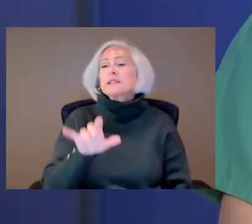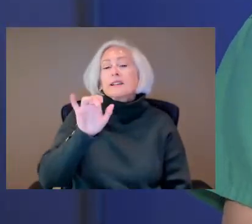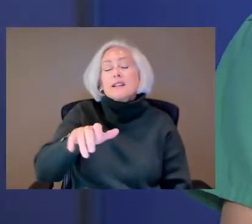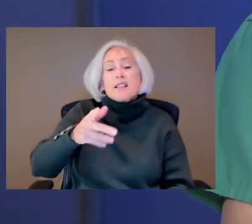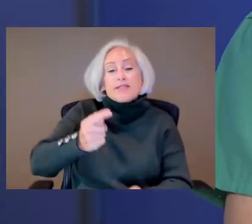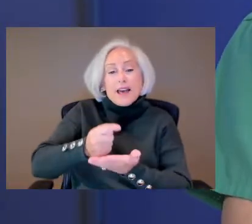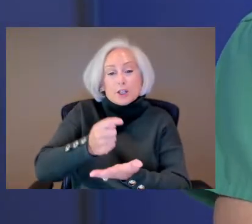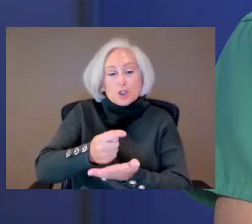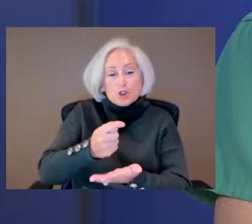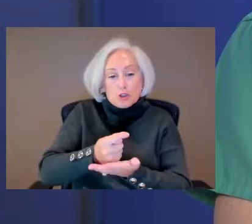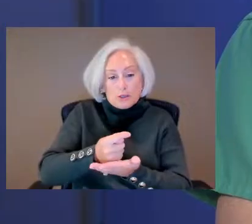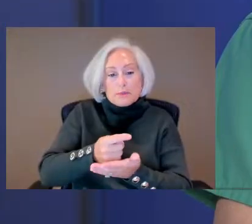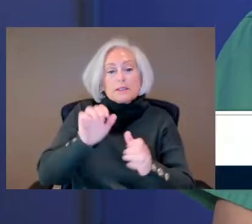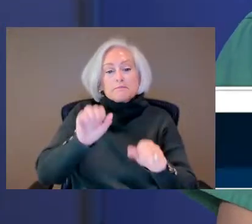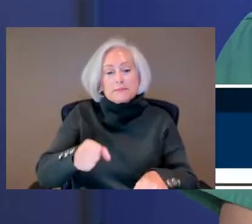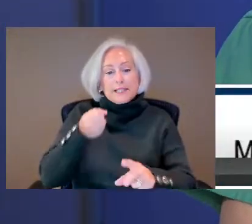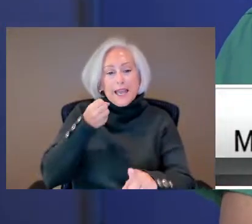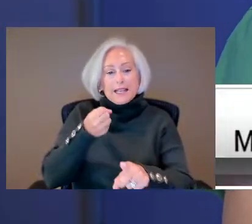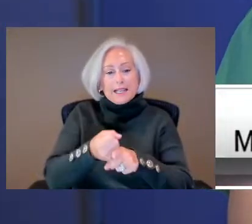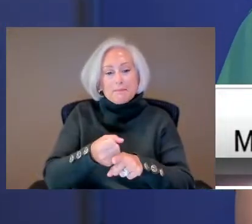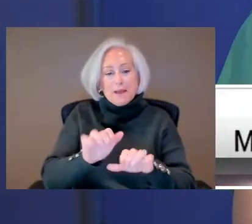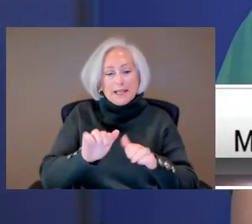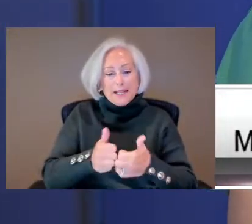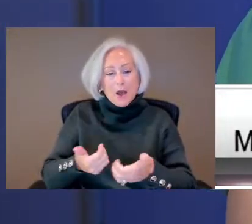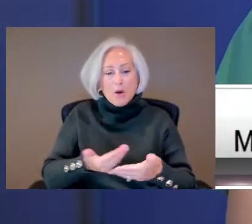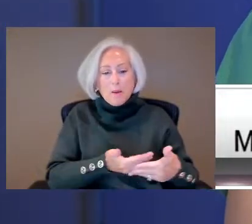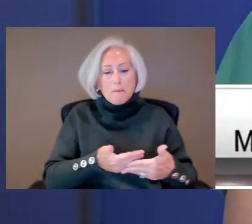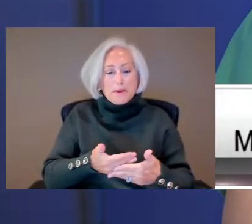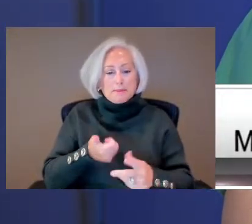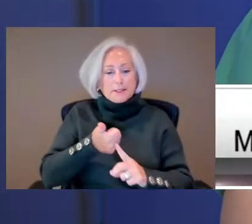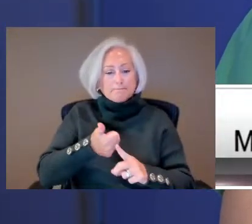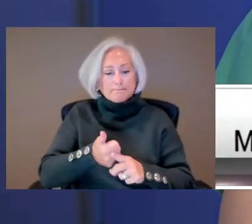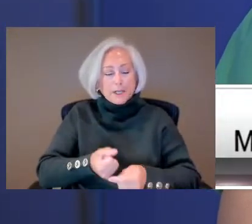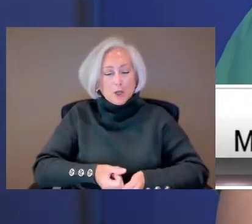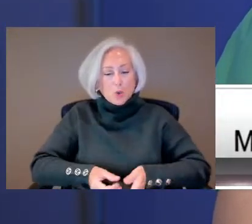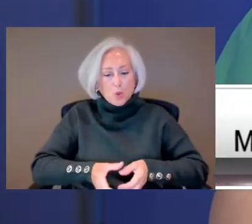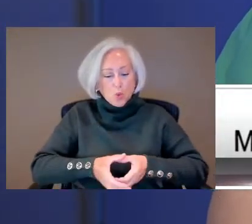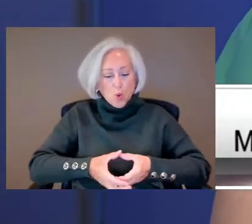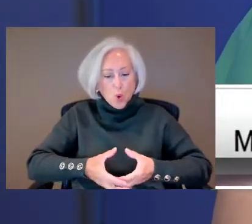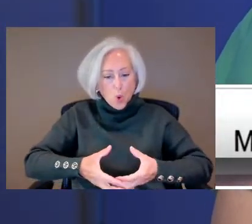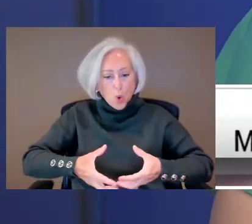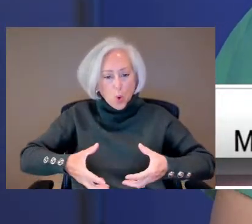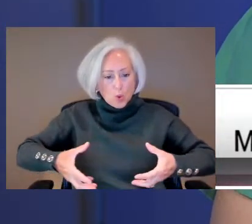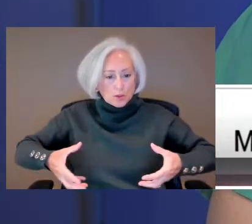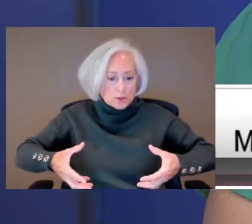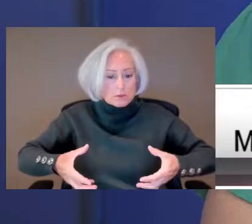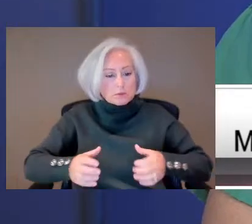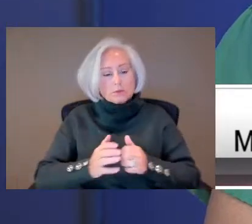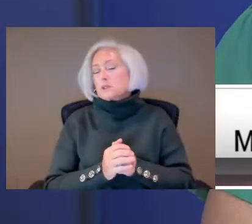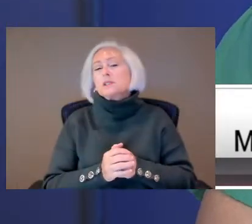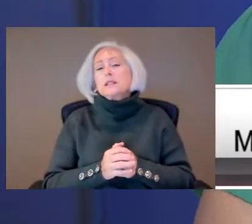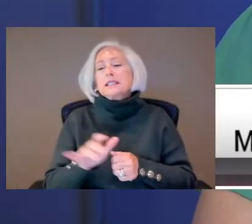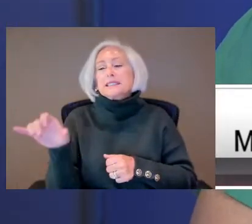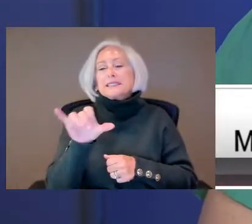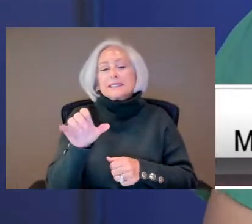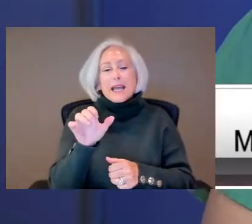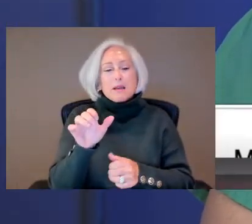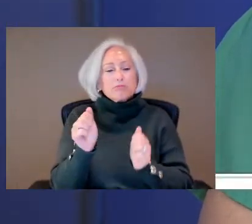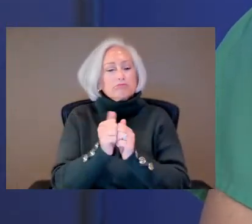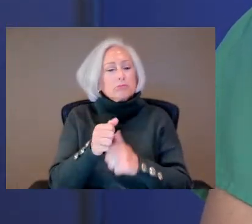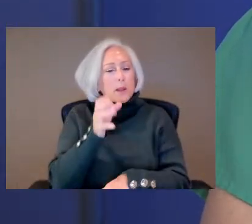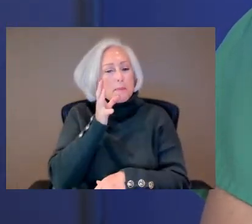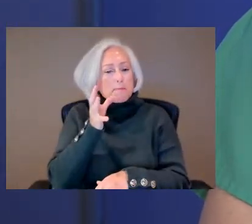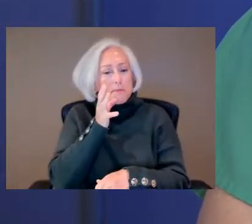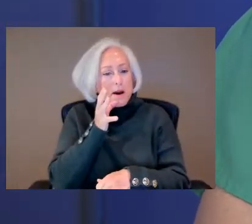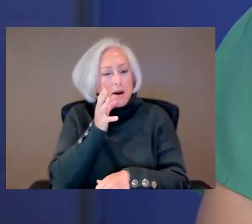potentially impact the growth of the kiddo. We also know that just like with mom, there's a chance that it can impact the development